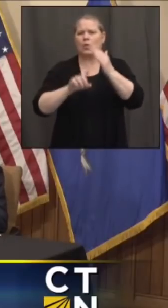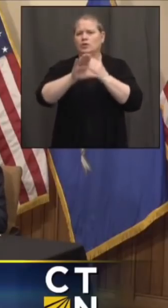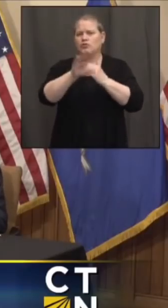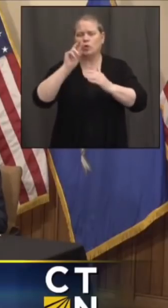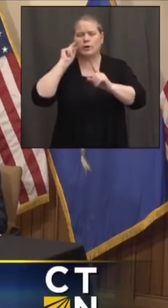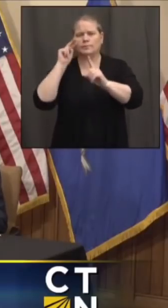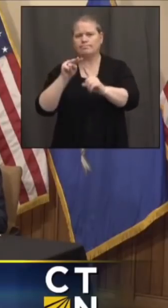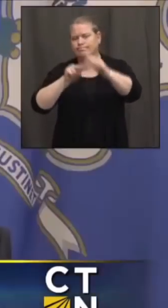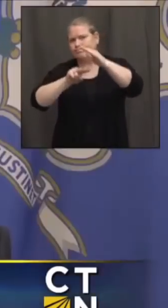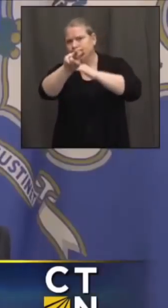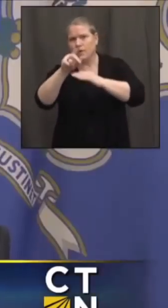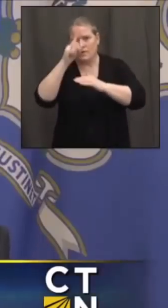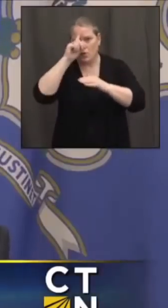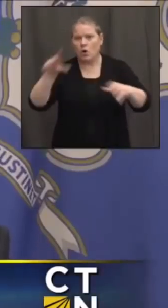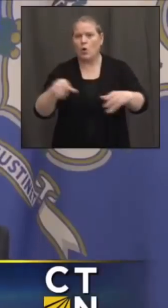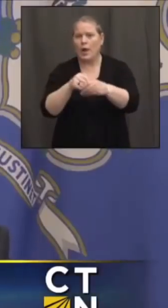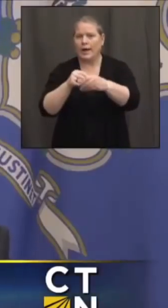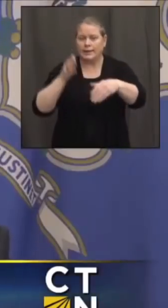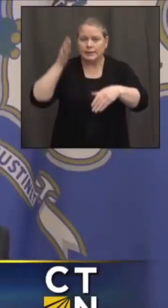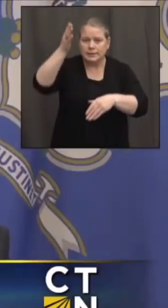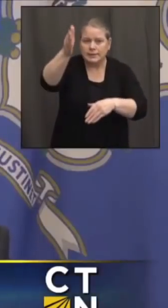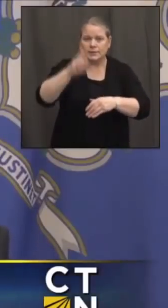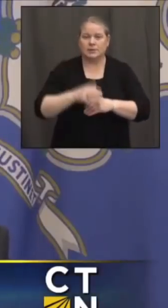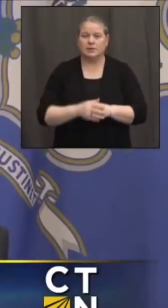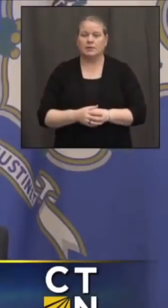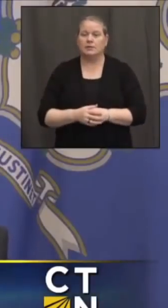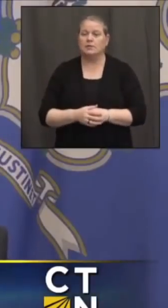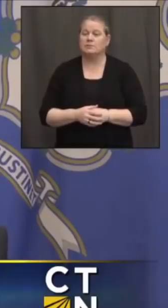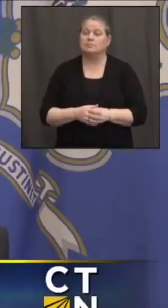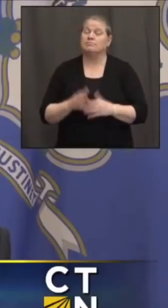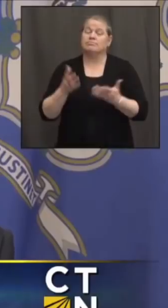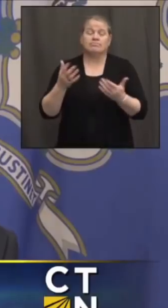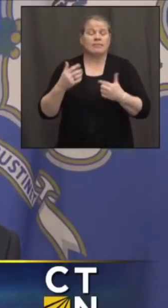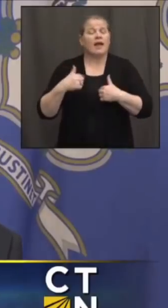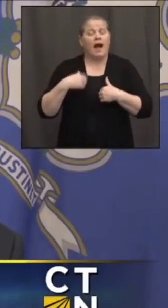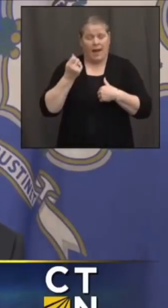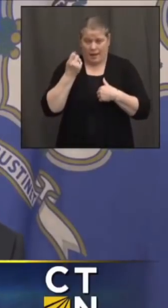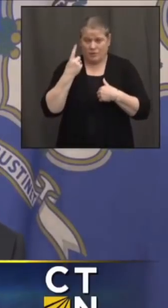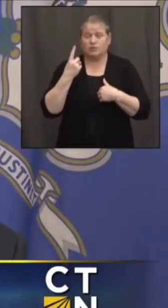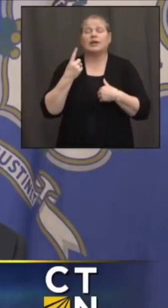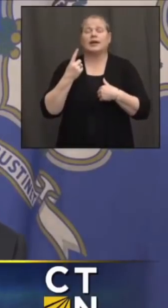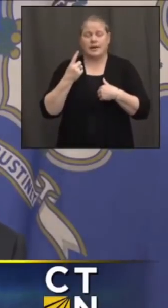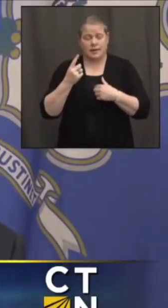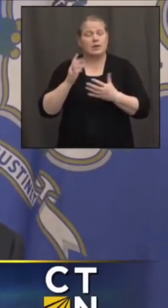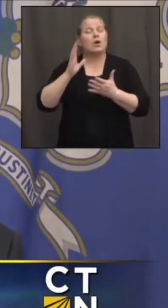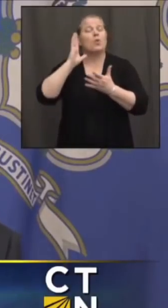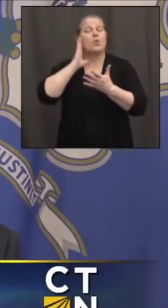look, I know the scene. We're going to give you as much notice as we possibly can. I think we're going to hold off just